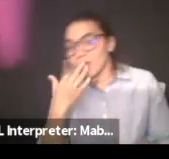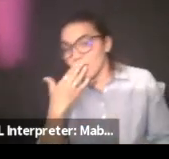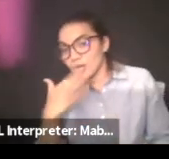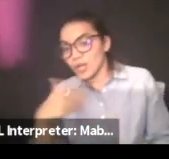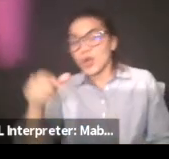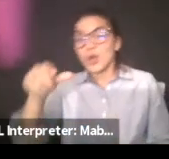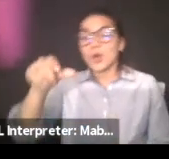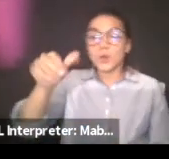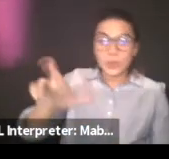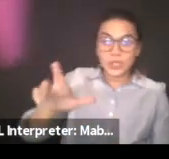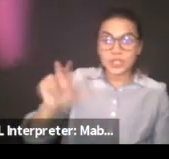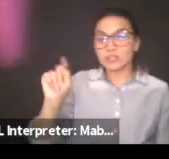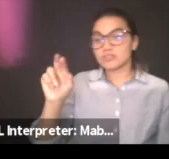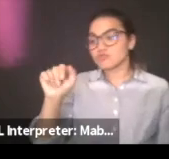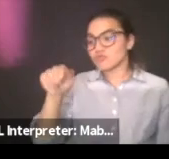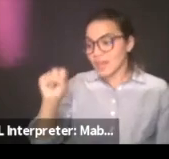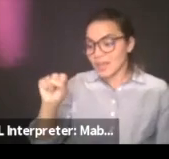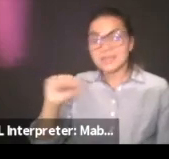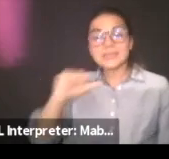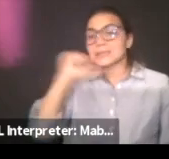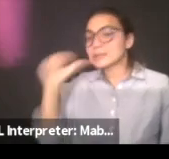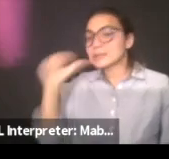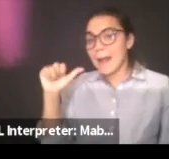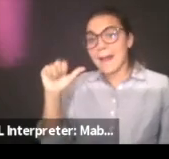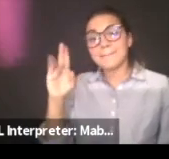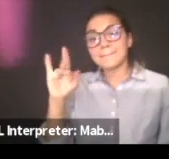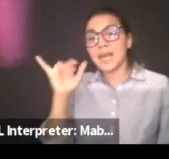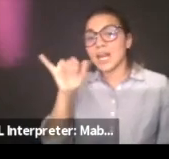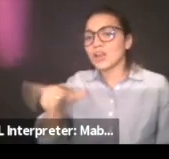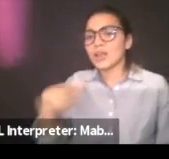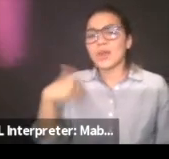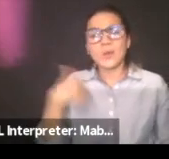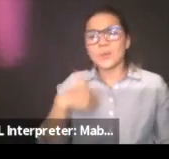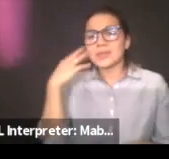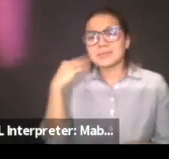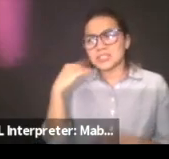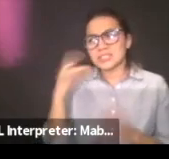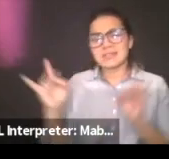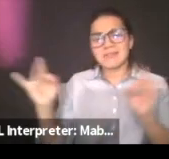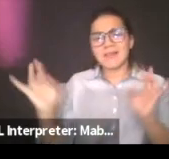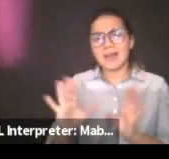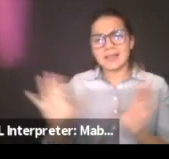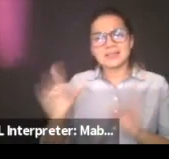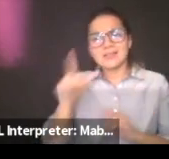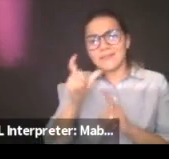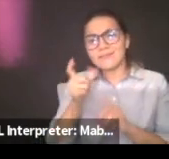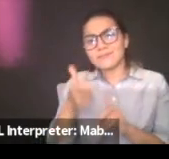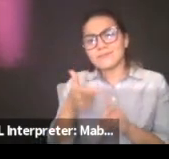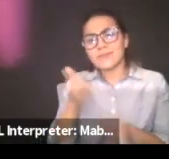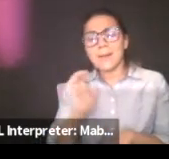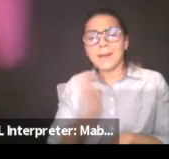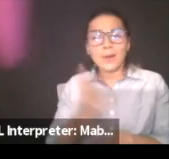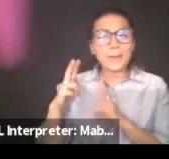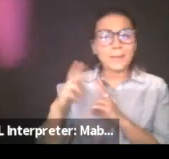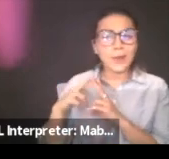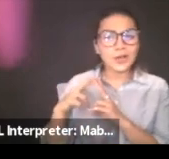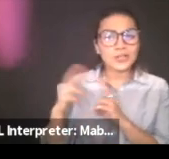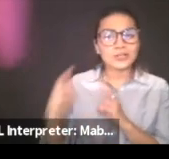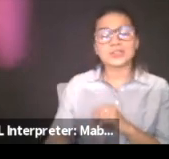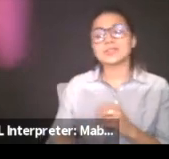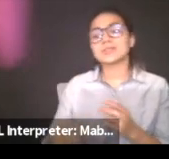and non-binary, we experience violence at the hands of our partners and our families, but also at the hands of the